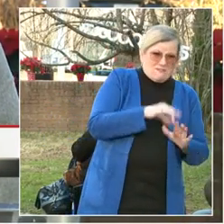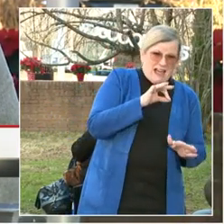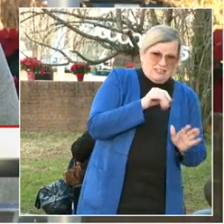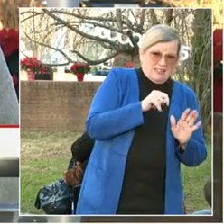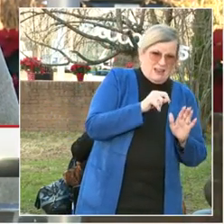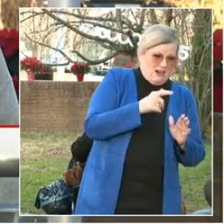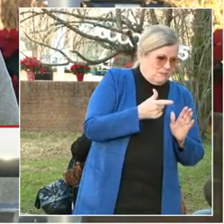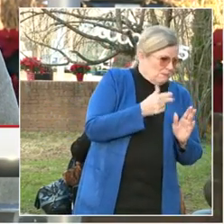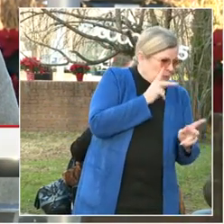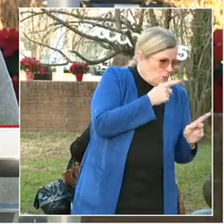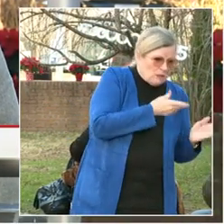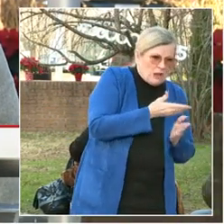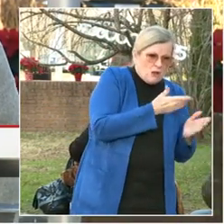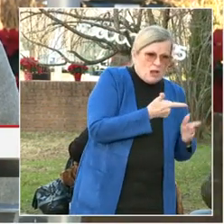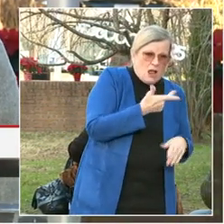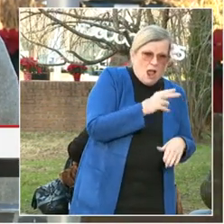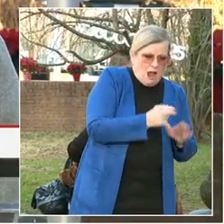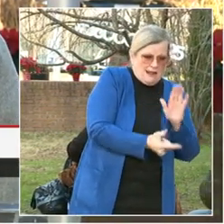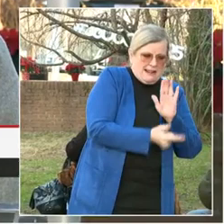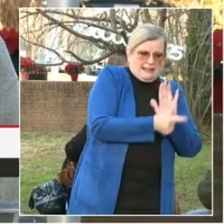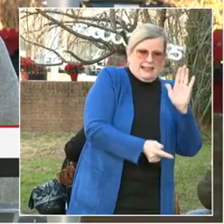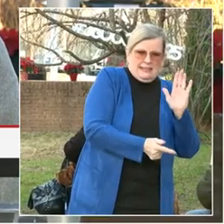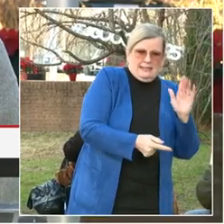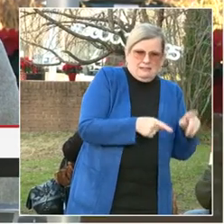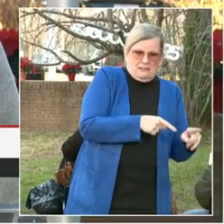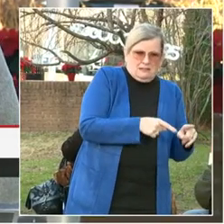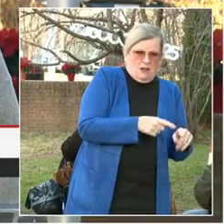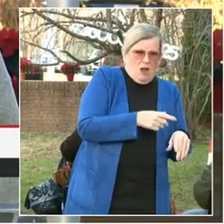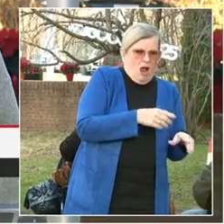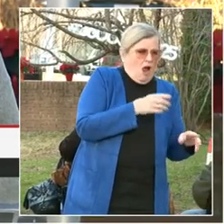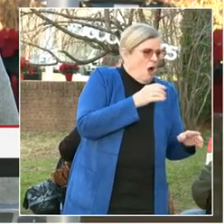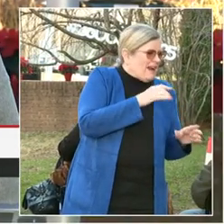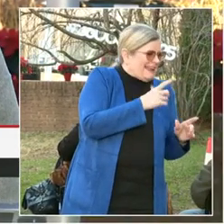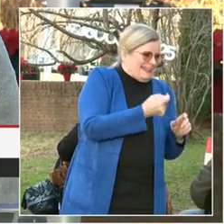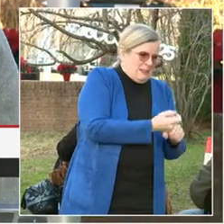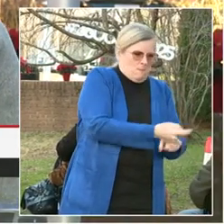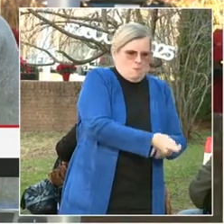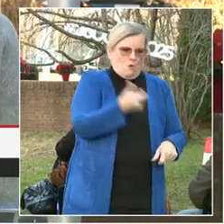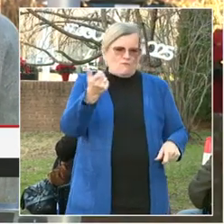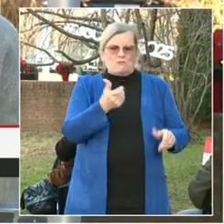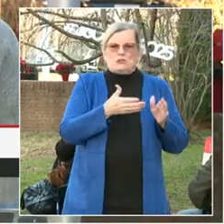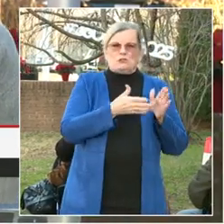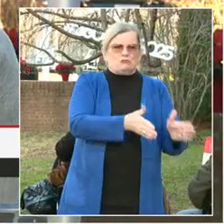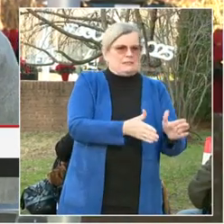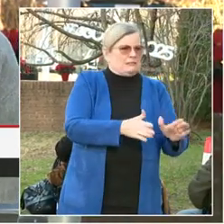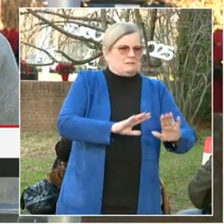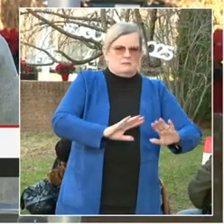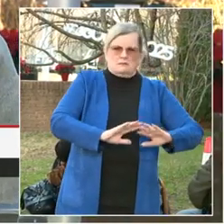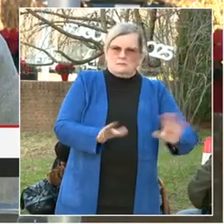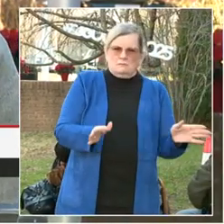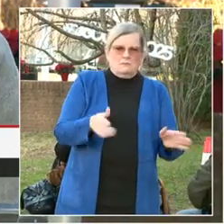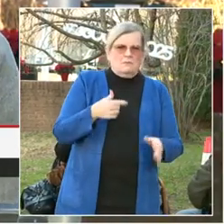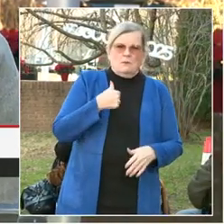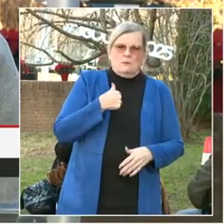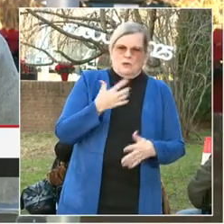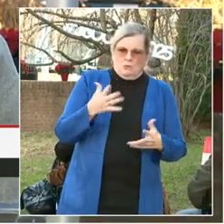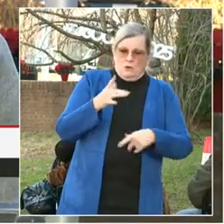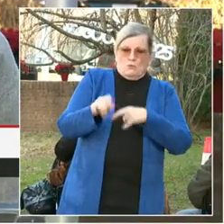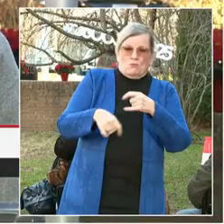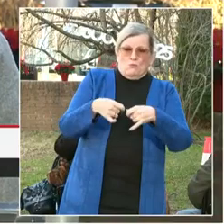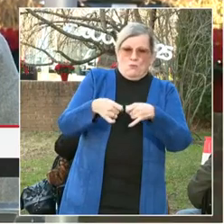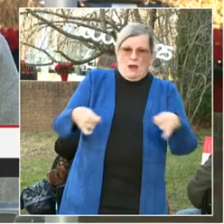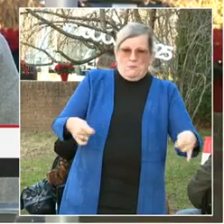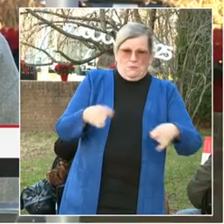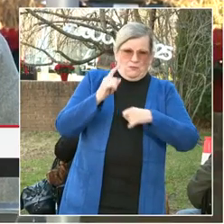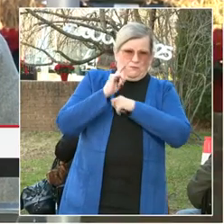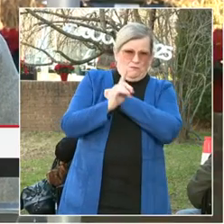be very, very responsive to that. We are going to be wrapping up our fall crime initiative areas. There have